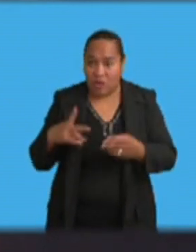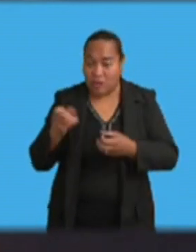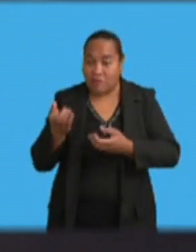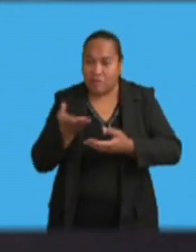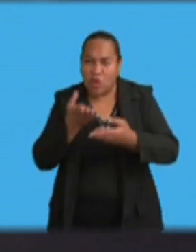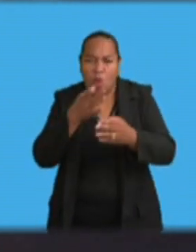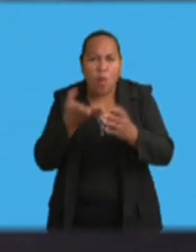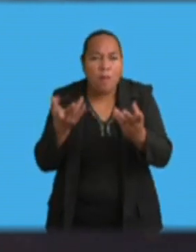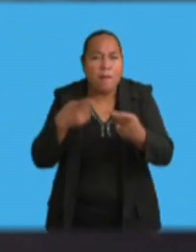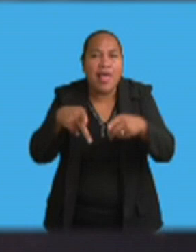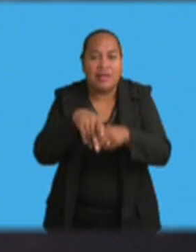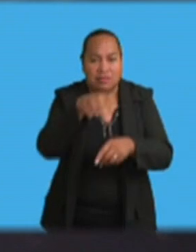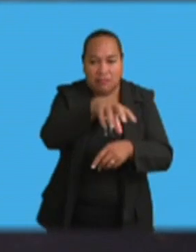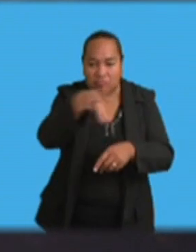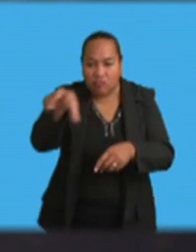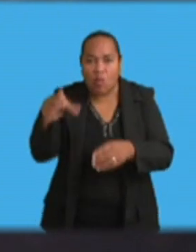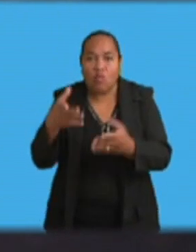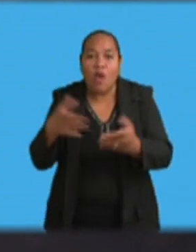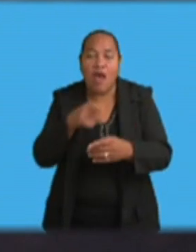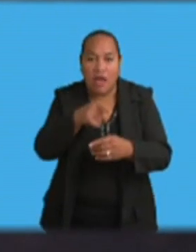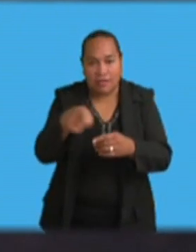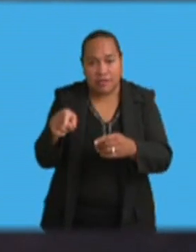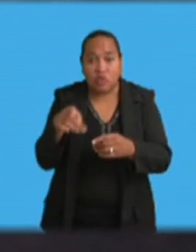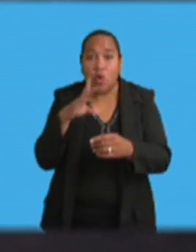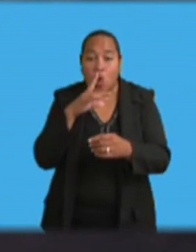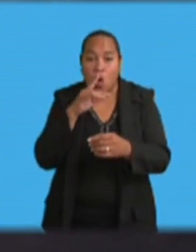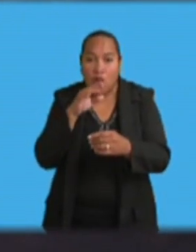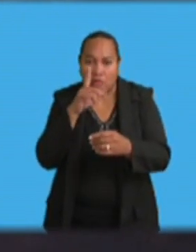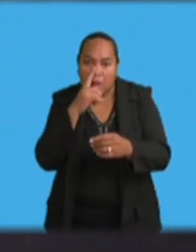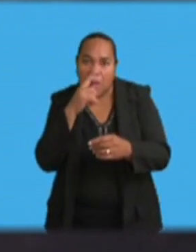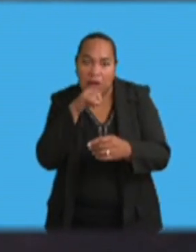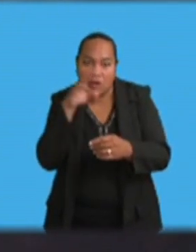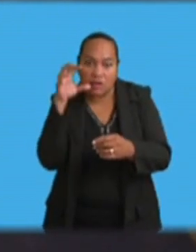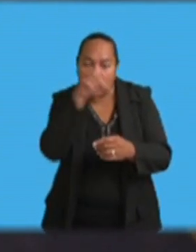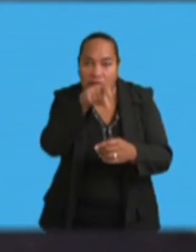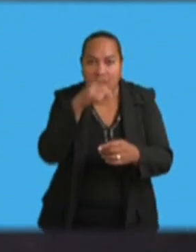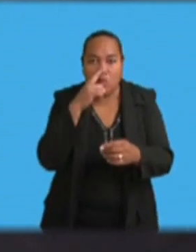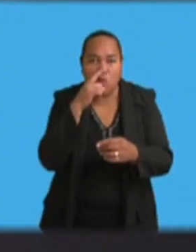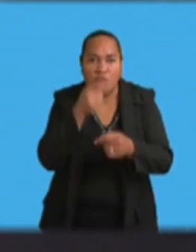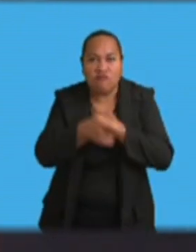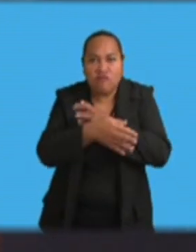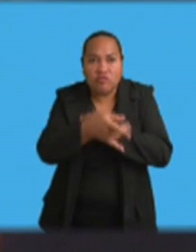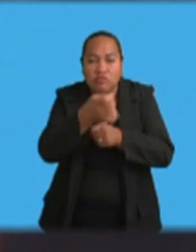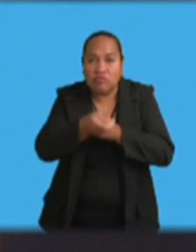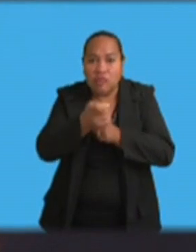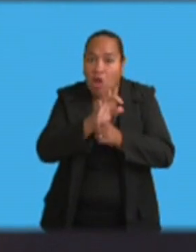high risk. This has helped reduce illegal fishing in areas that were